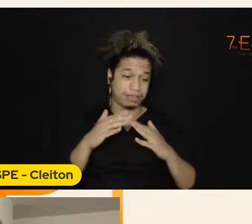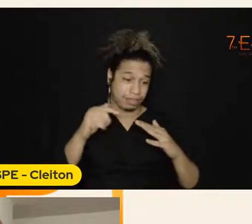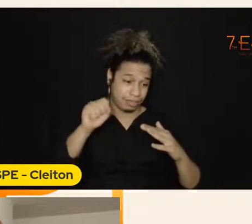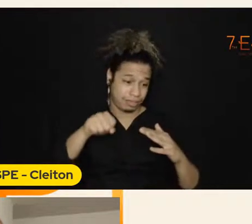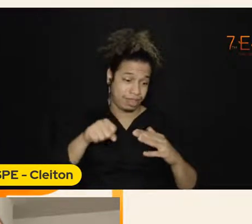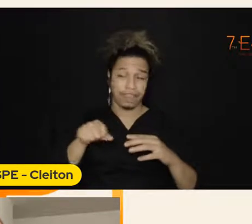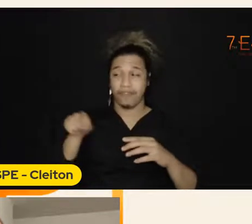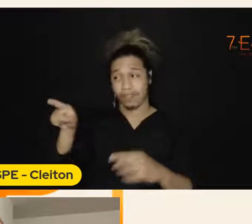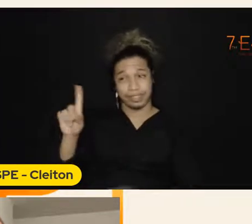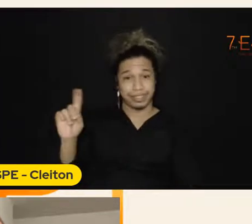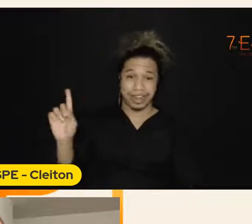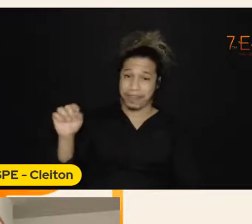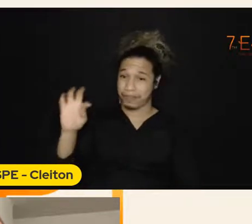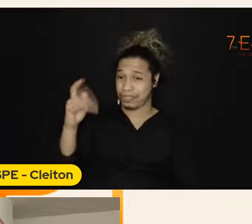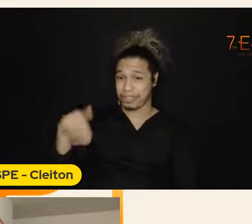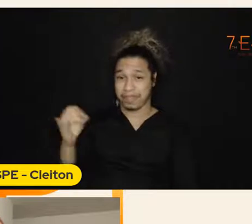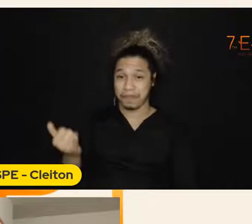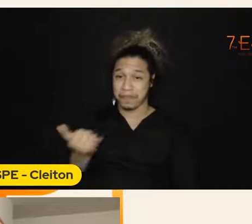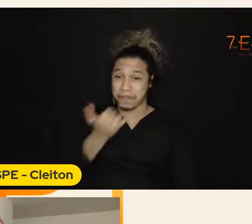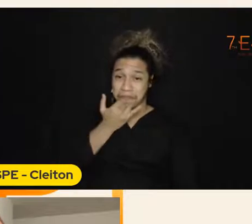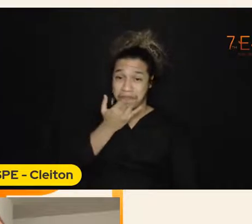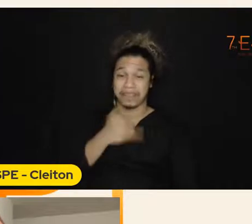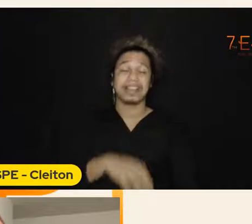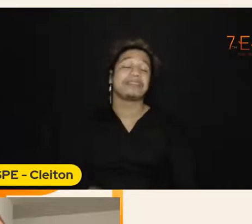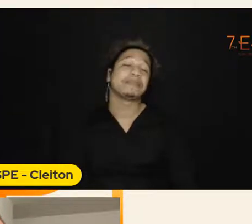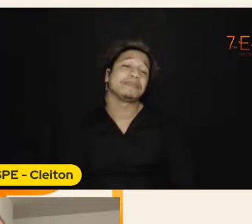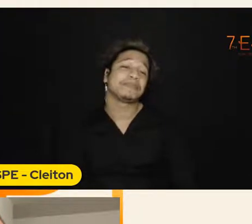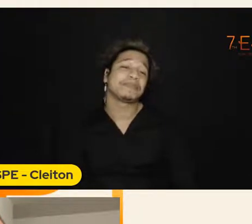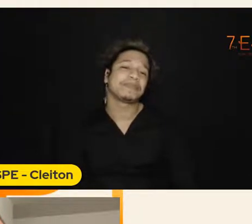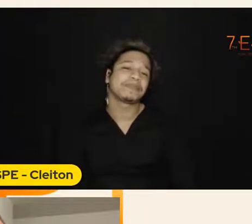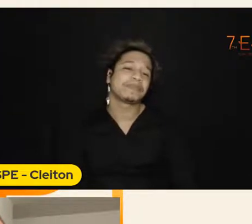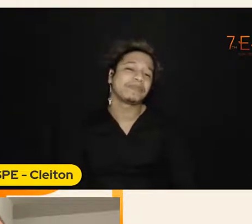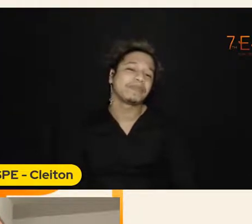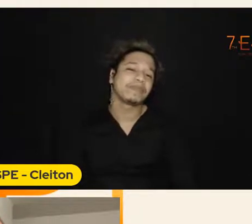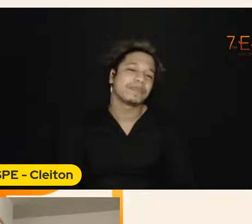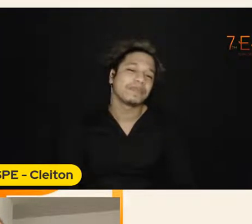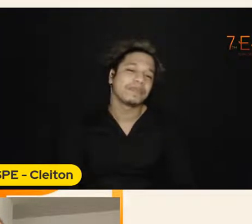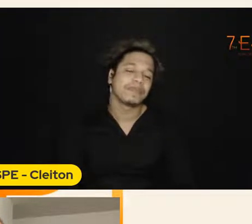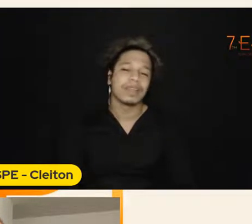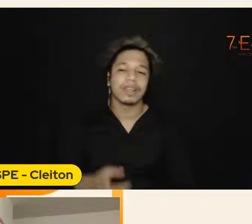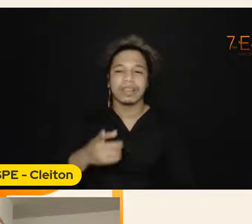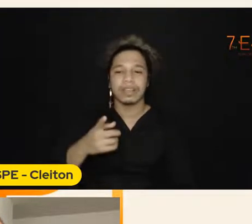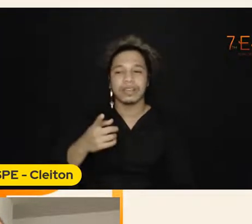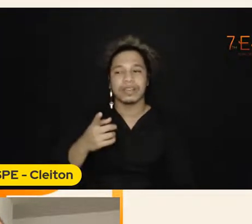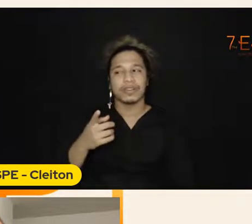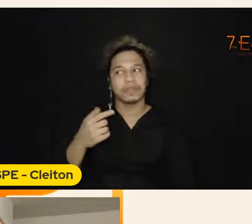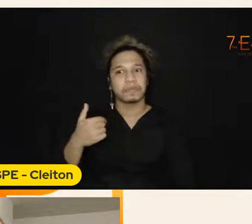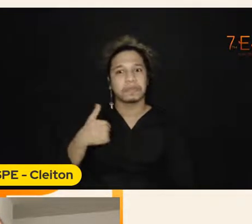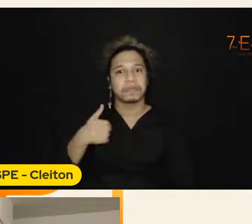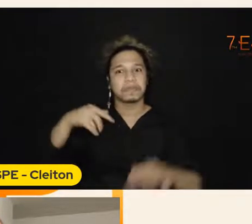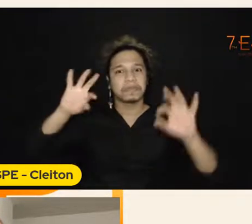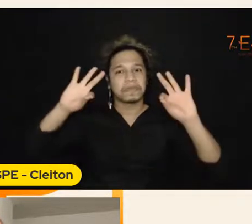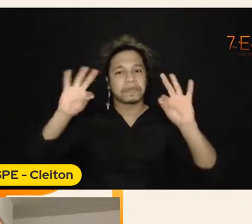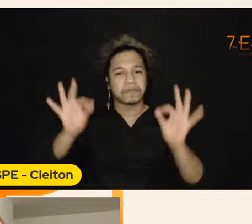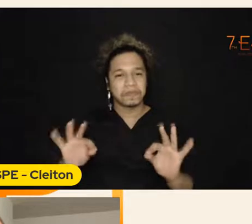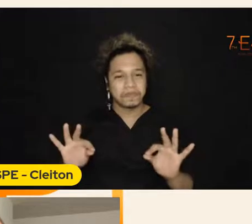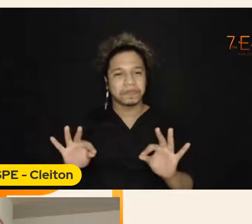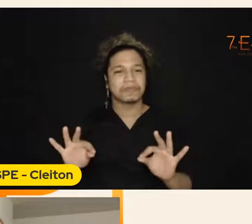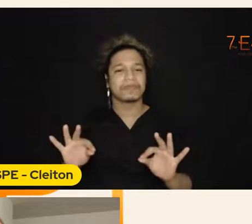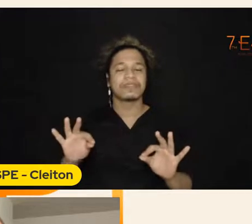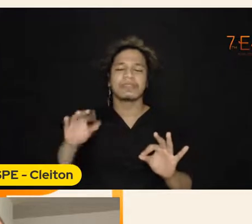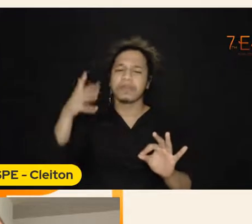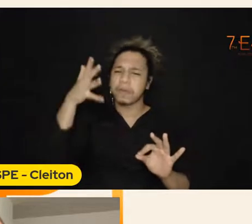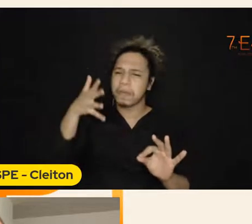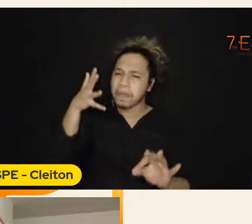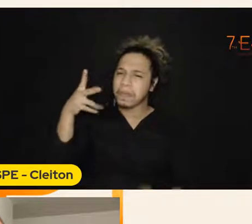home. But we are very happy for everything that you presented,